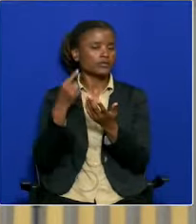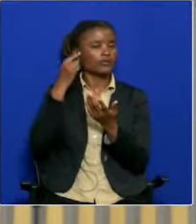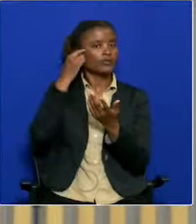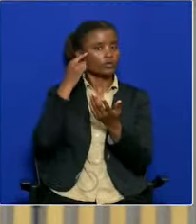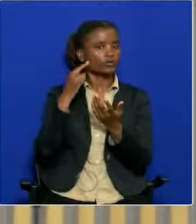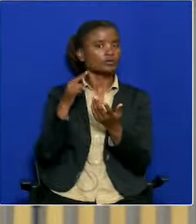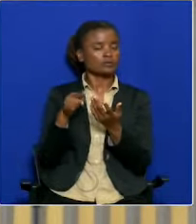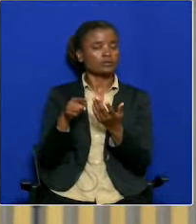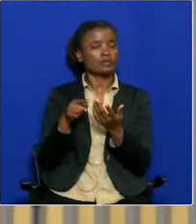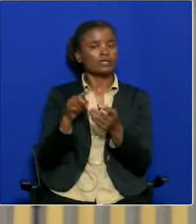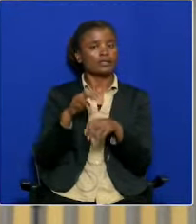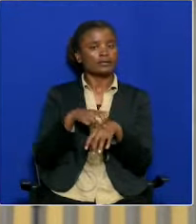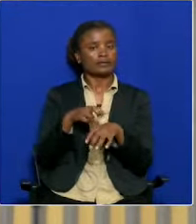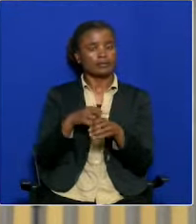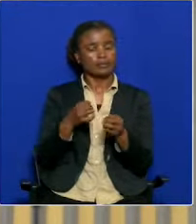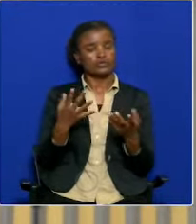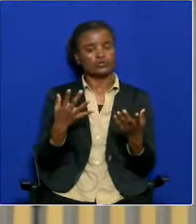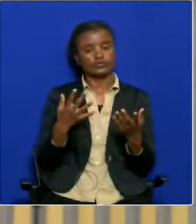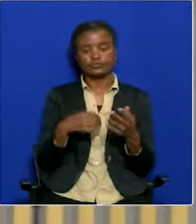cost? Yeah,